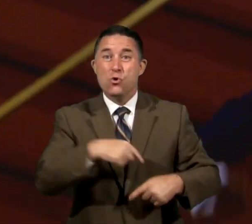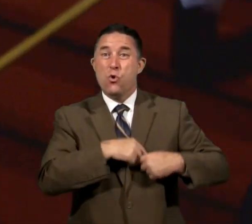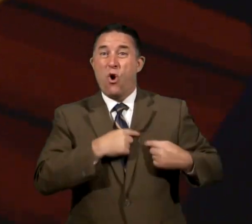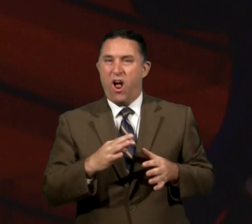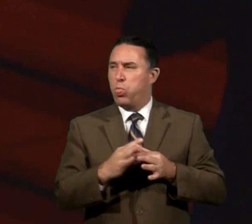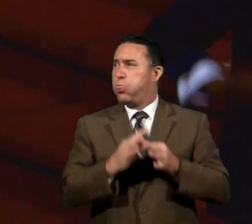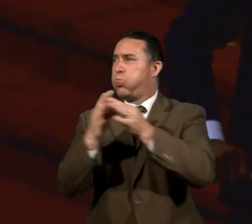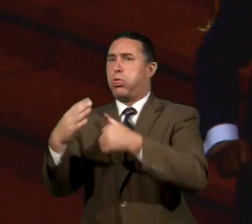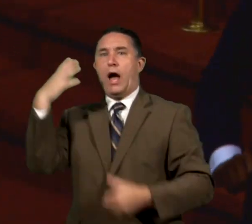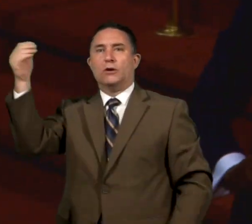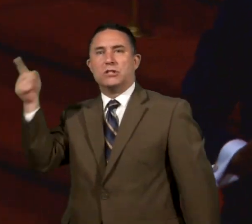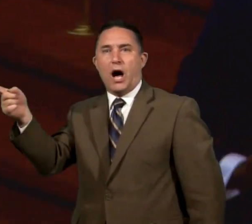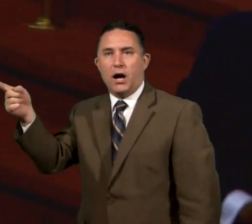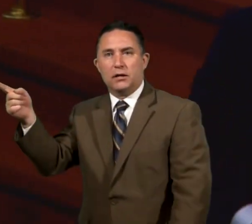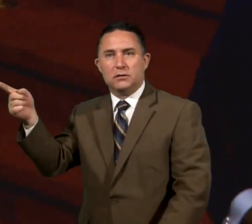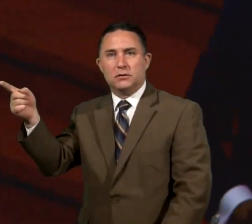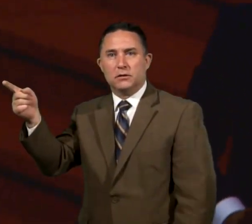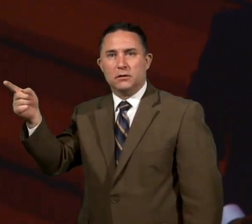is outside.